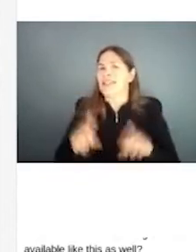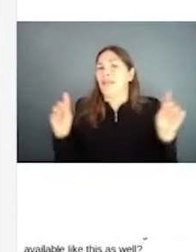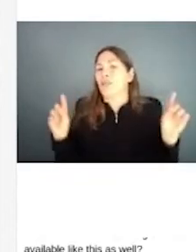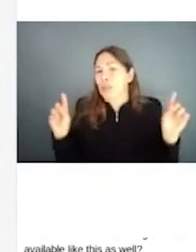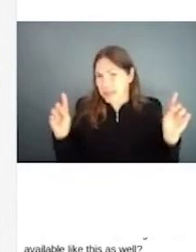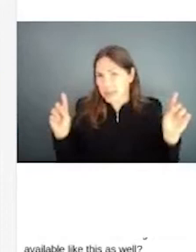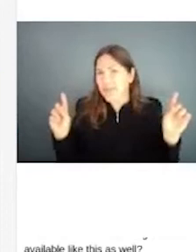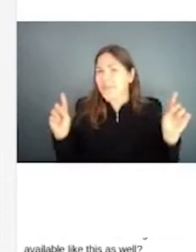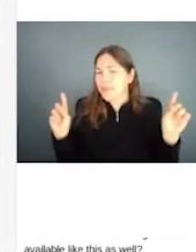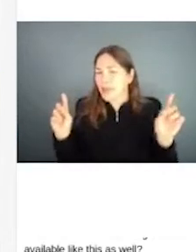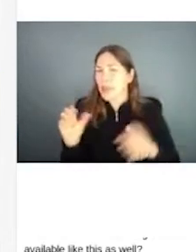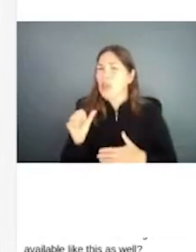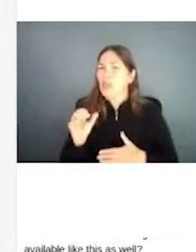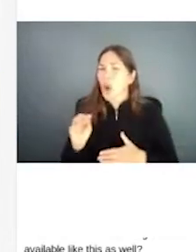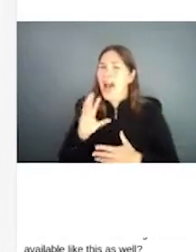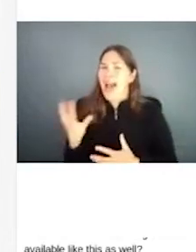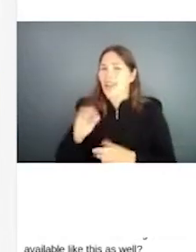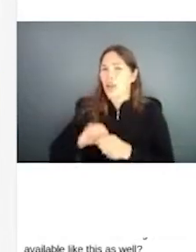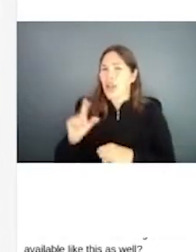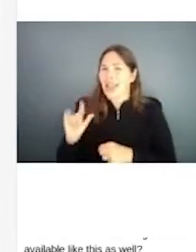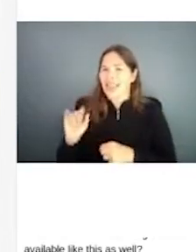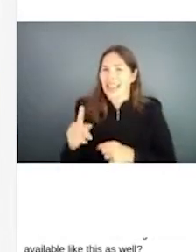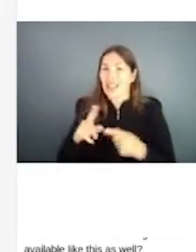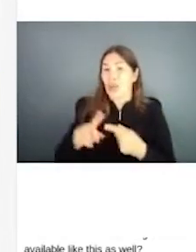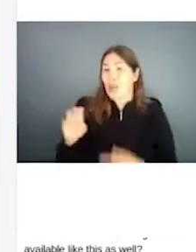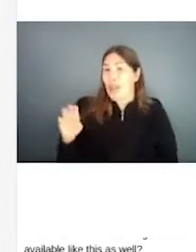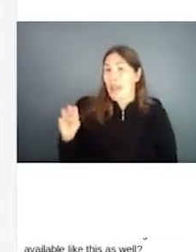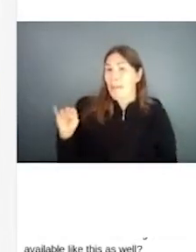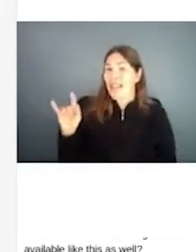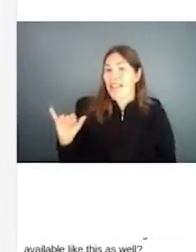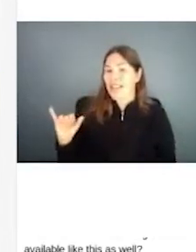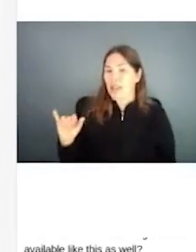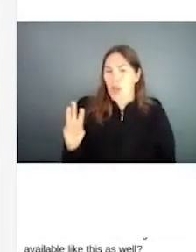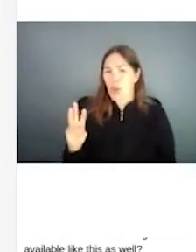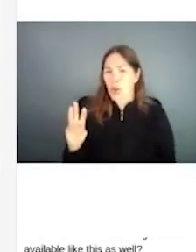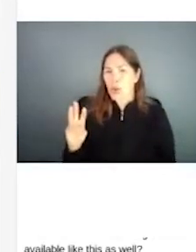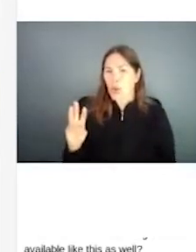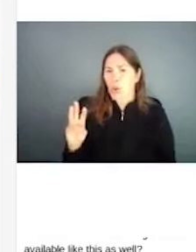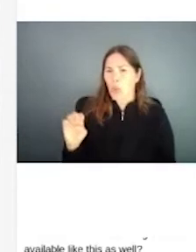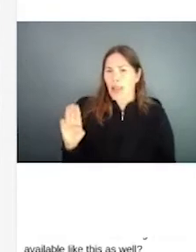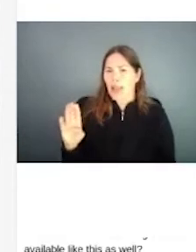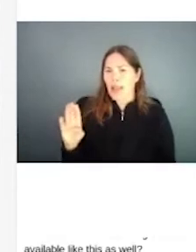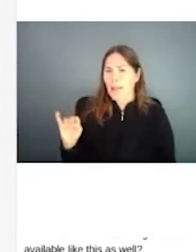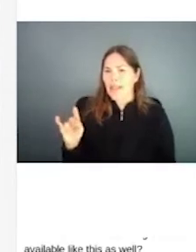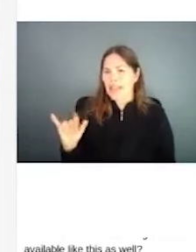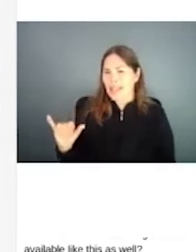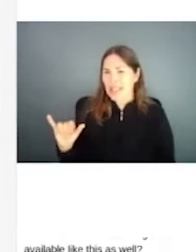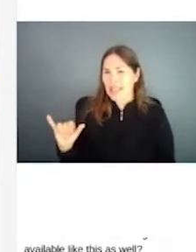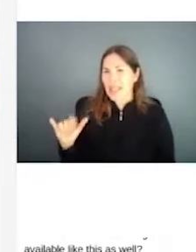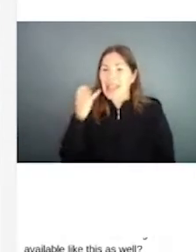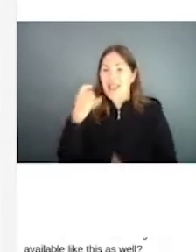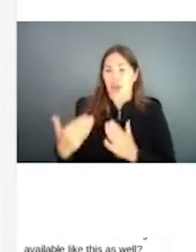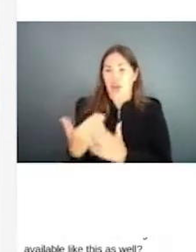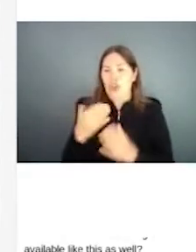And so I included the link here to Emily's Weebly. If you are a new teacher,